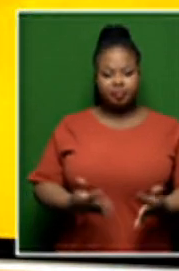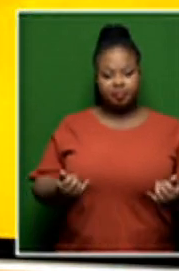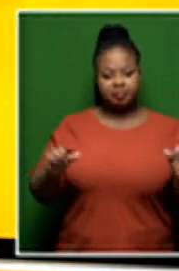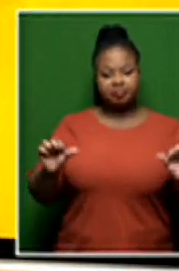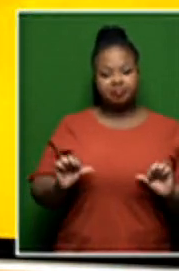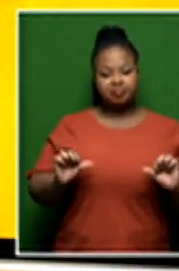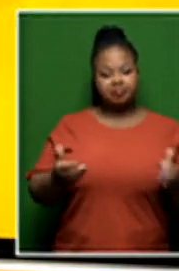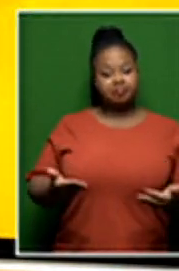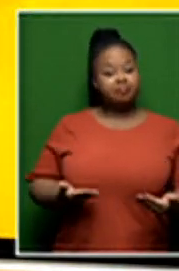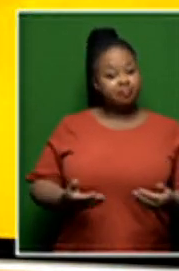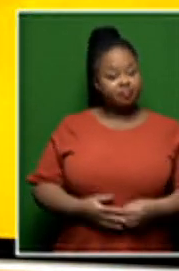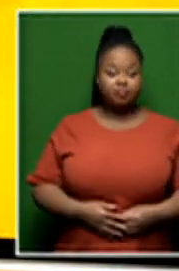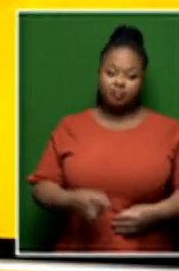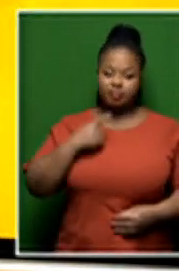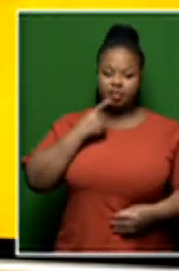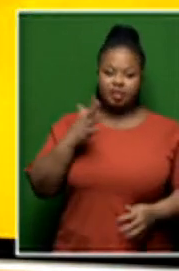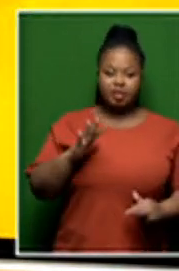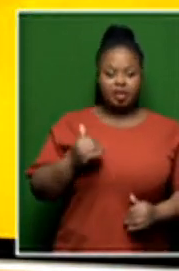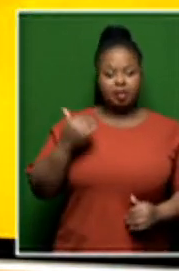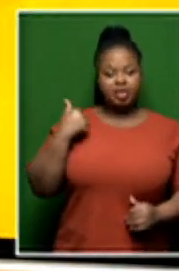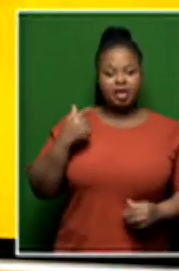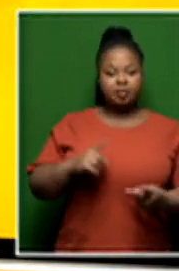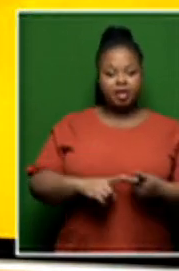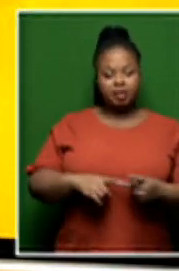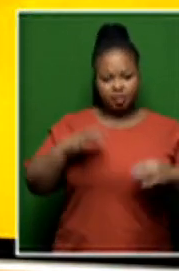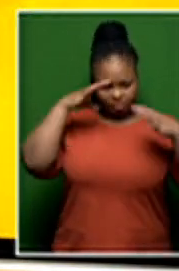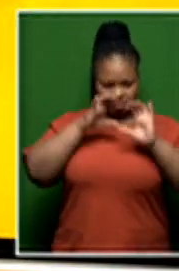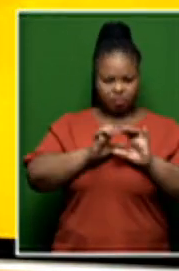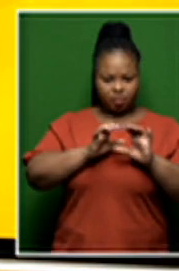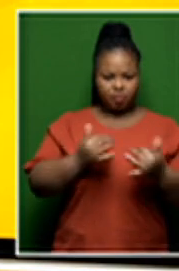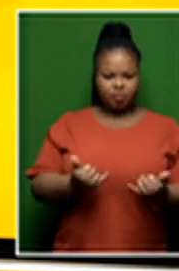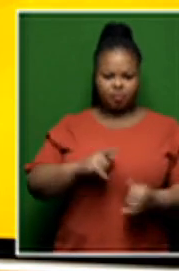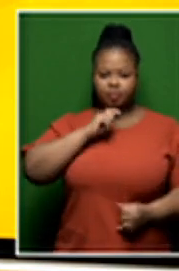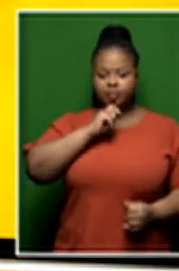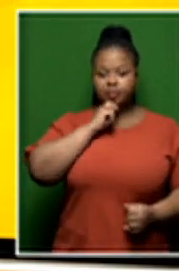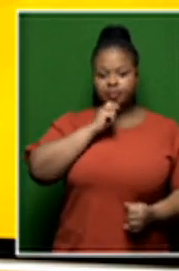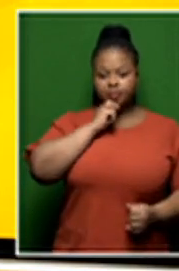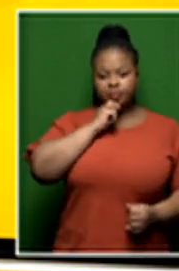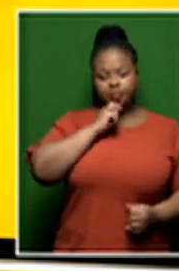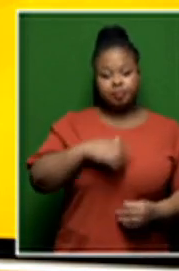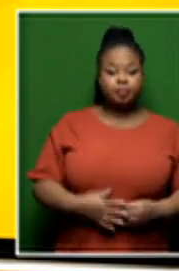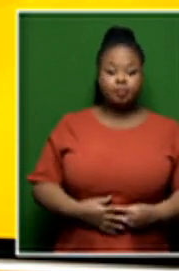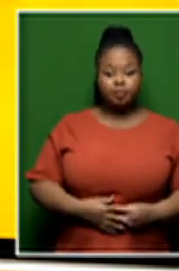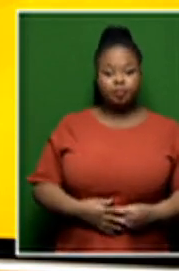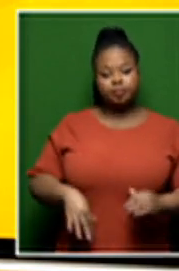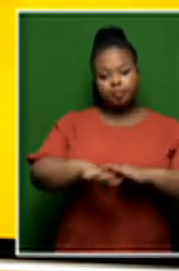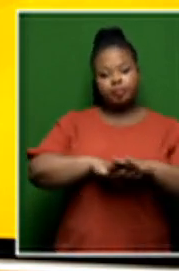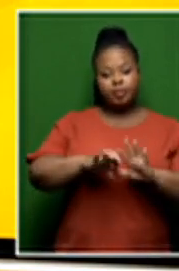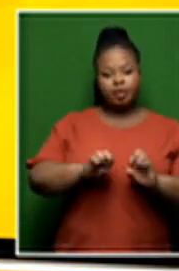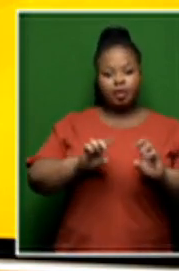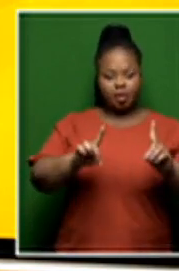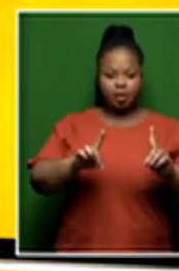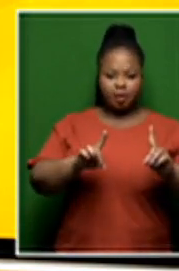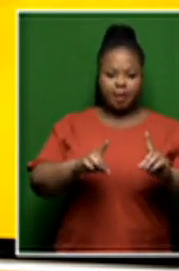So welcome back, and as I'd indicated earlier, we are going to focus this morning on some aspect of basic education